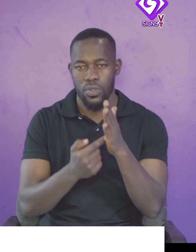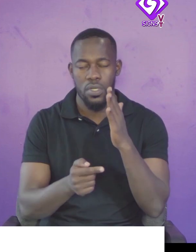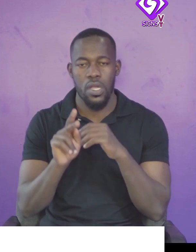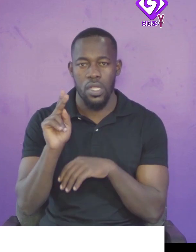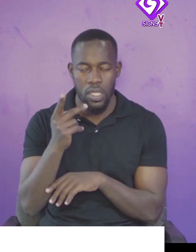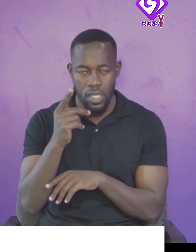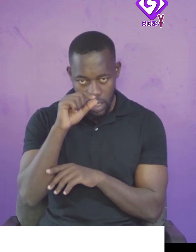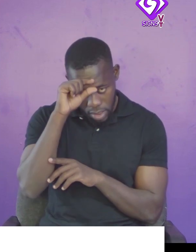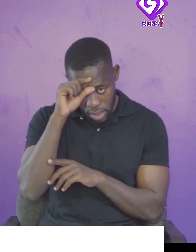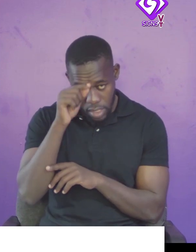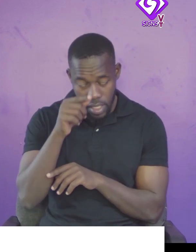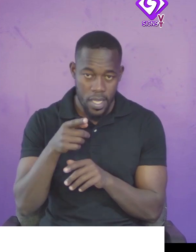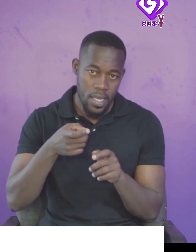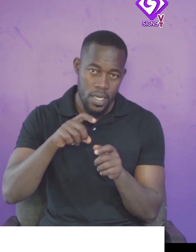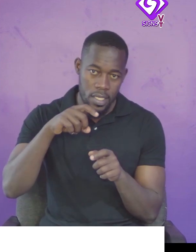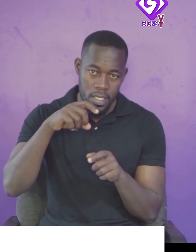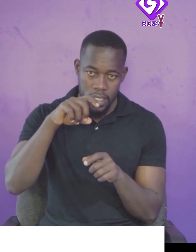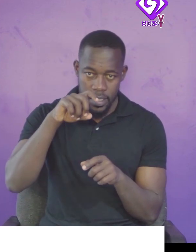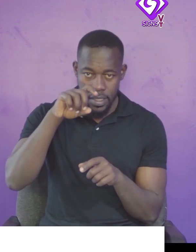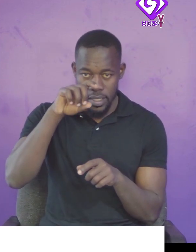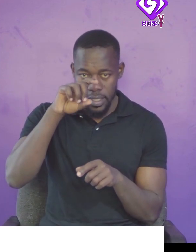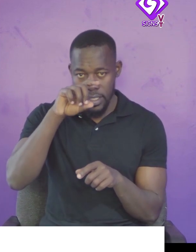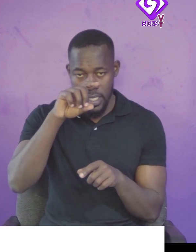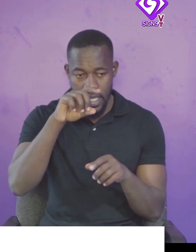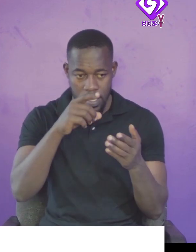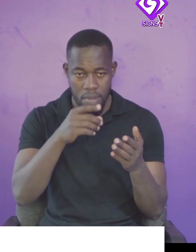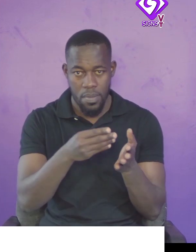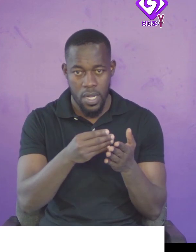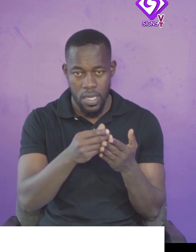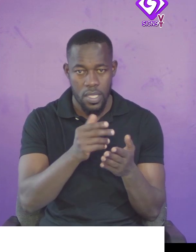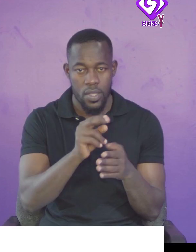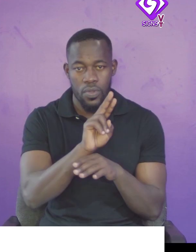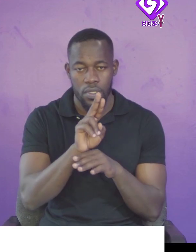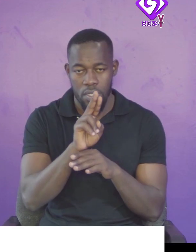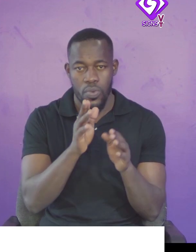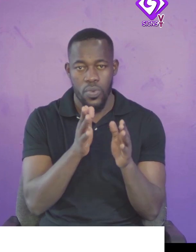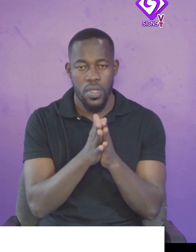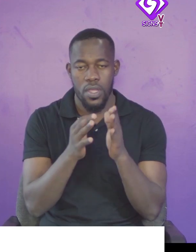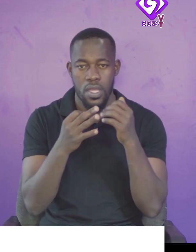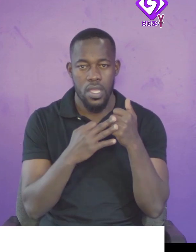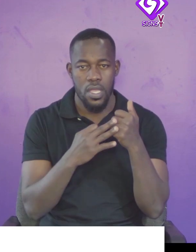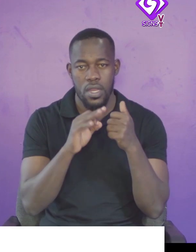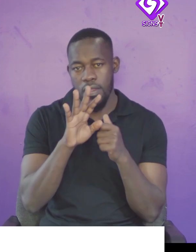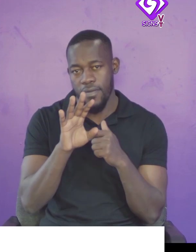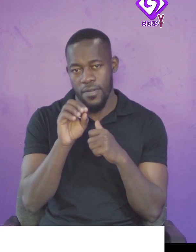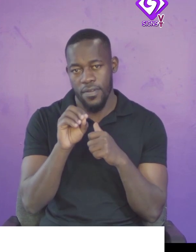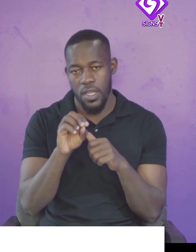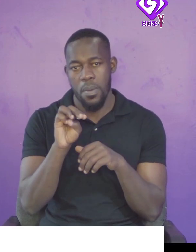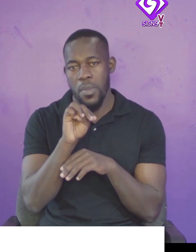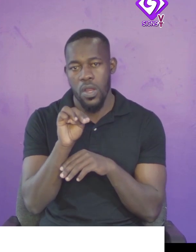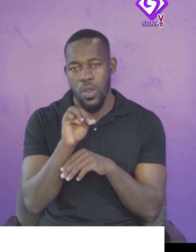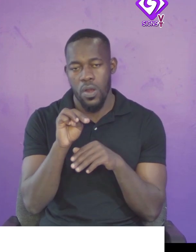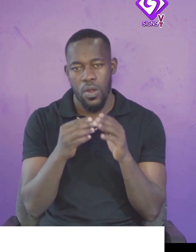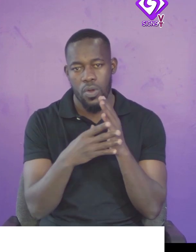government to increase its domestic health spending by $850 million over